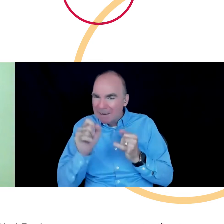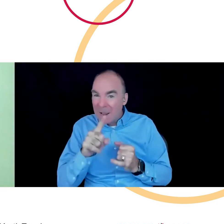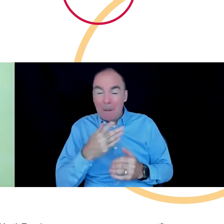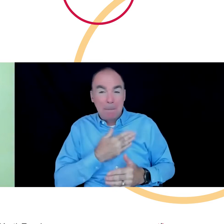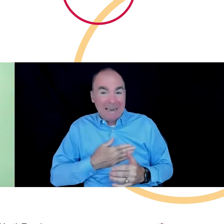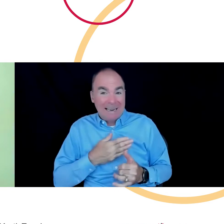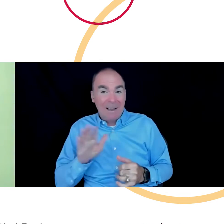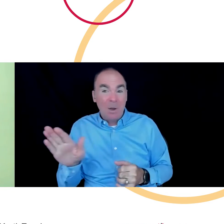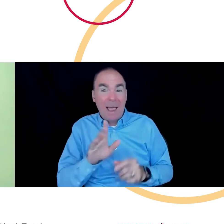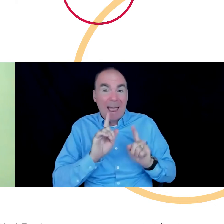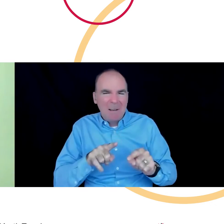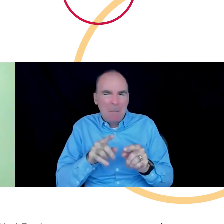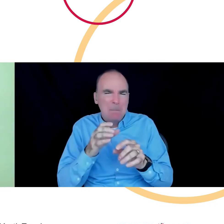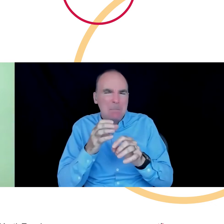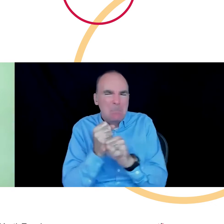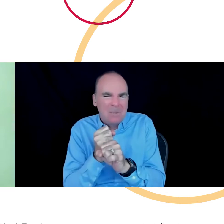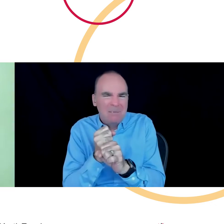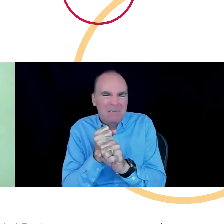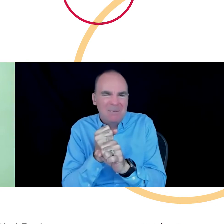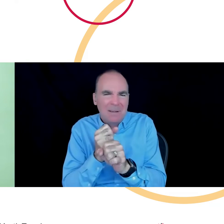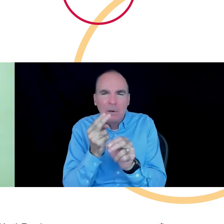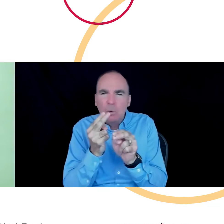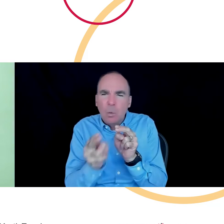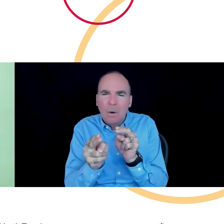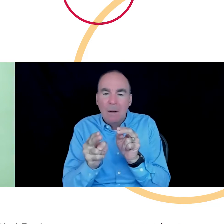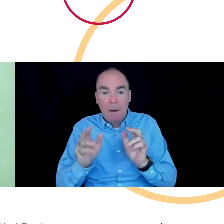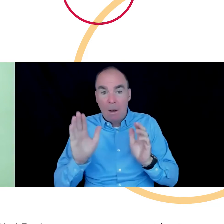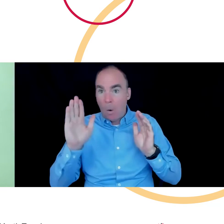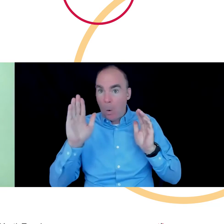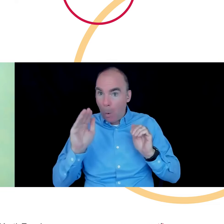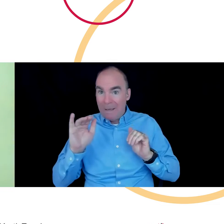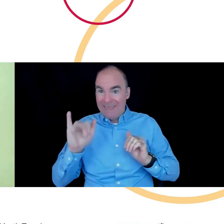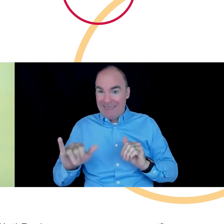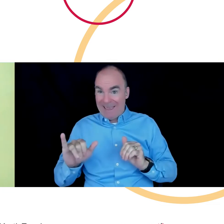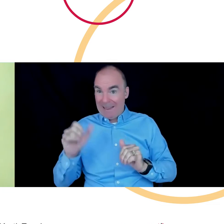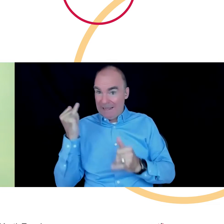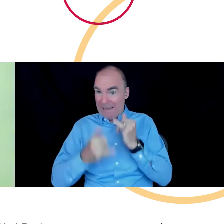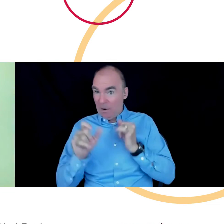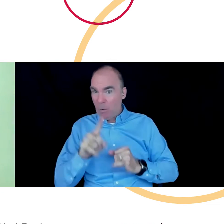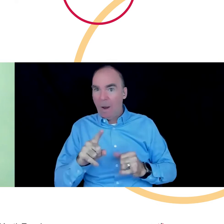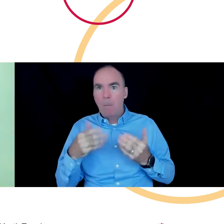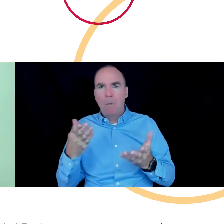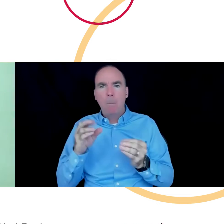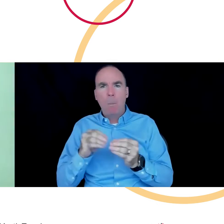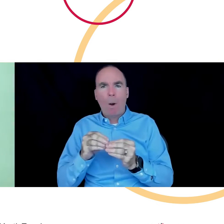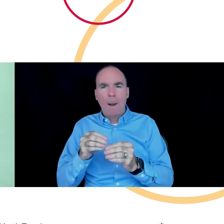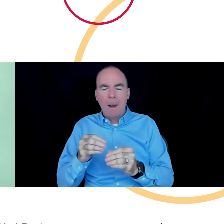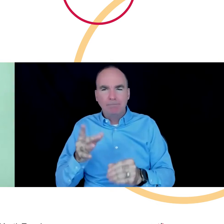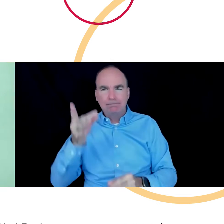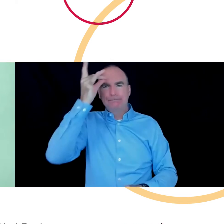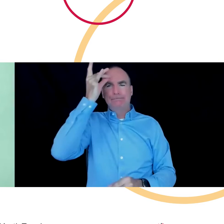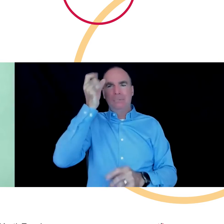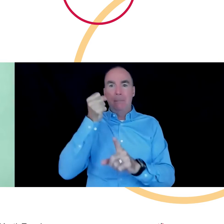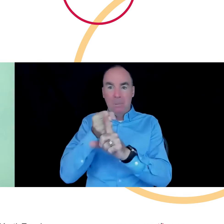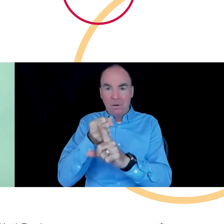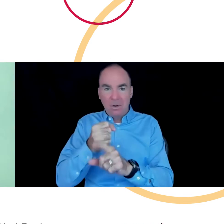brief. But I'm hoping that this question is going to create the most impact. So if there was only one thing that you